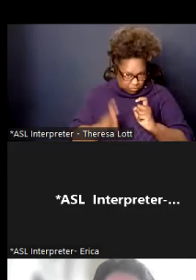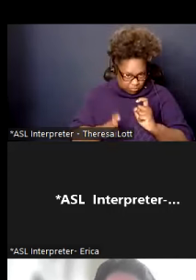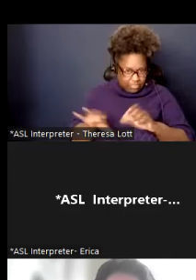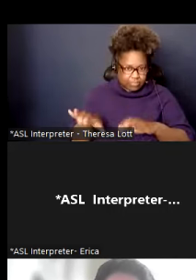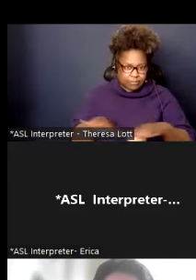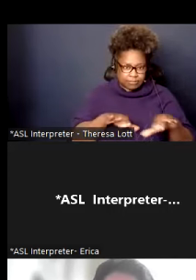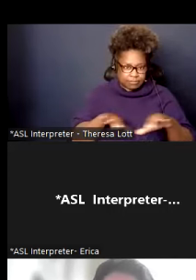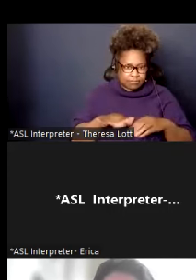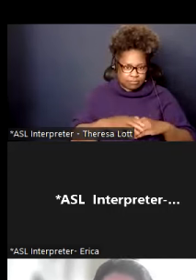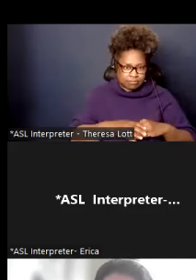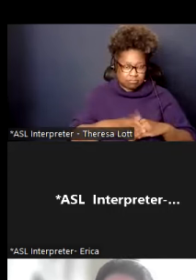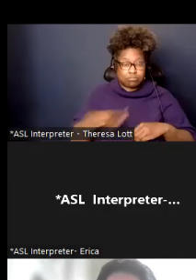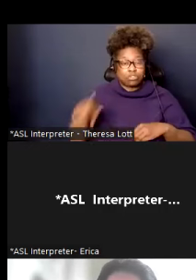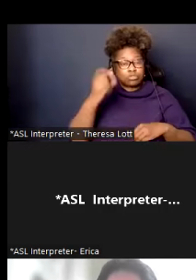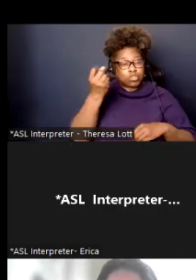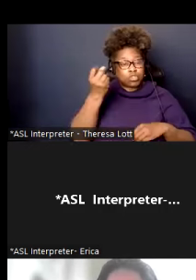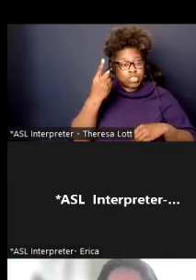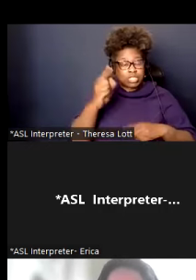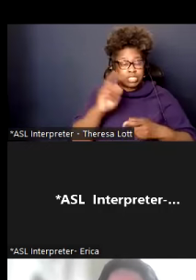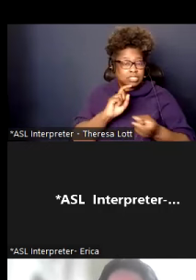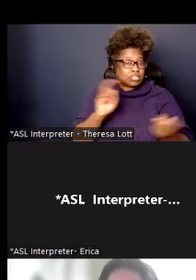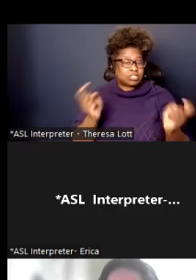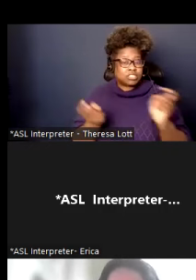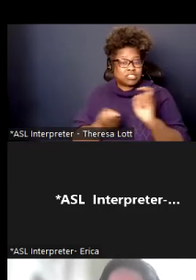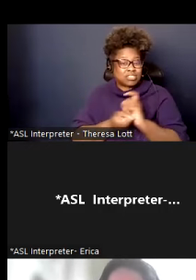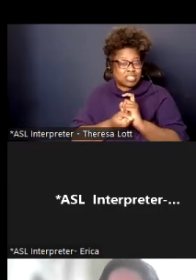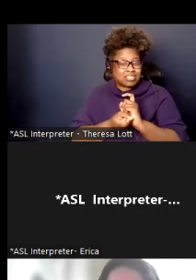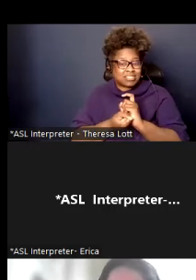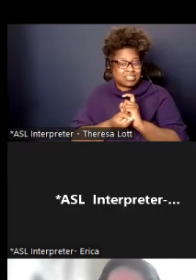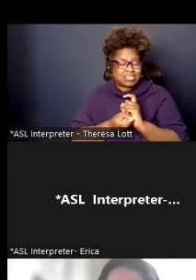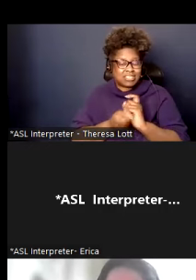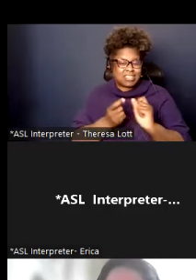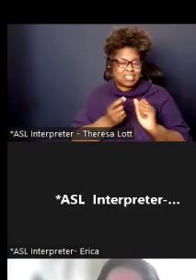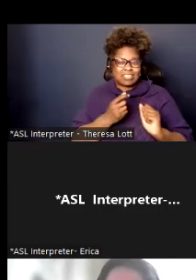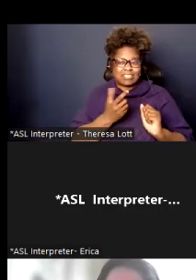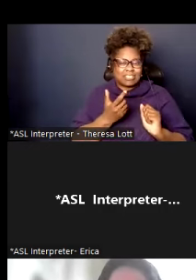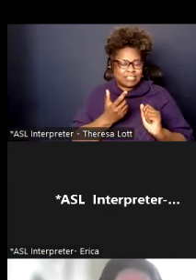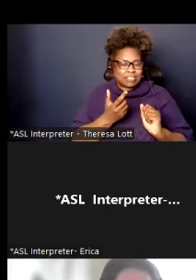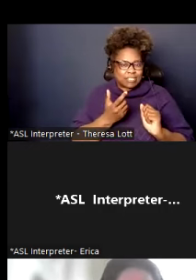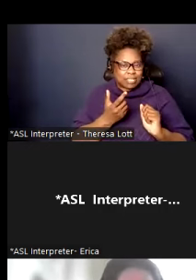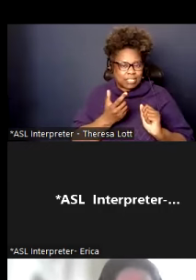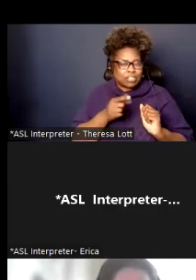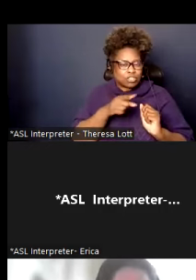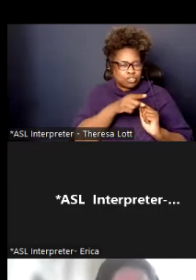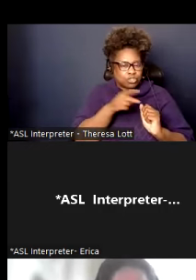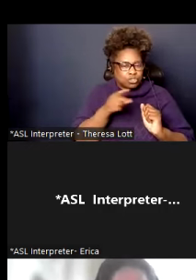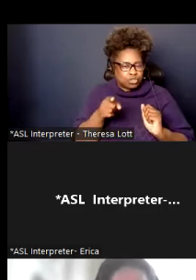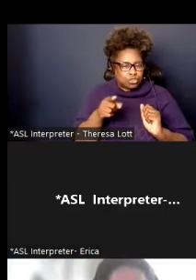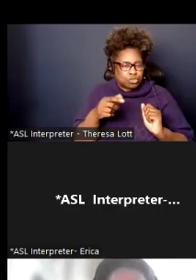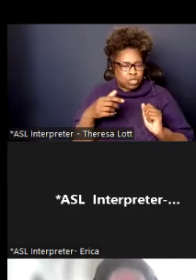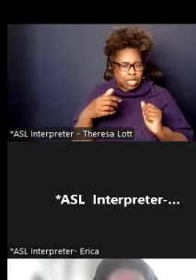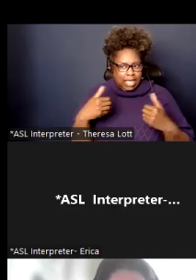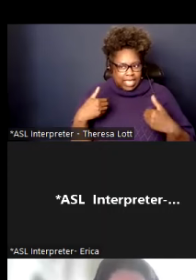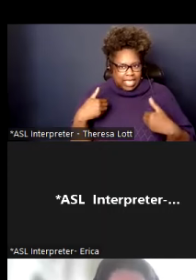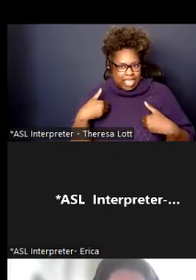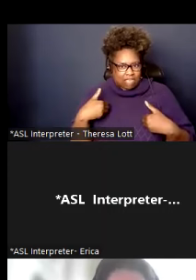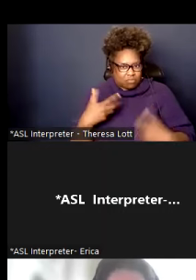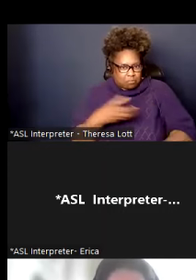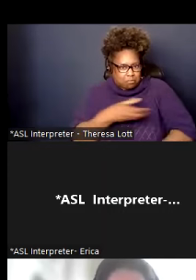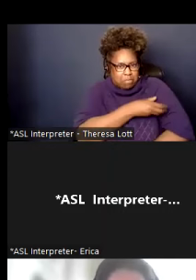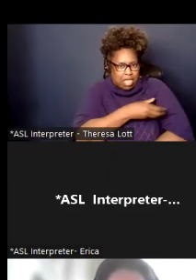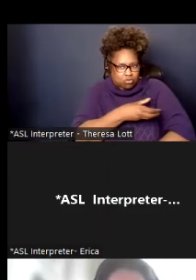understanding that these changes are not insupportable and that you will have the power to help address